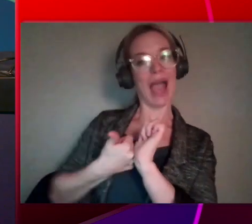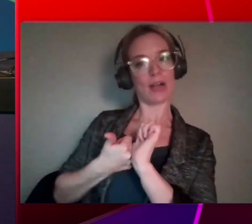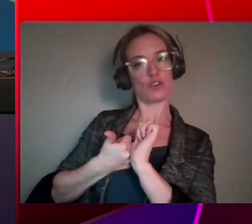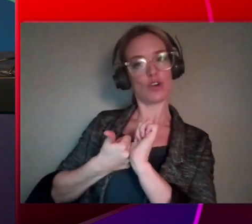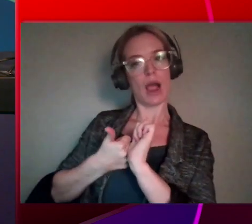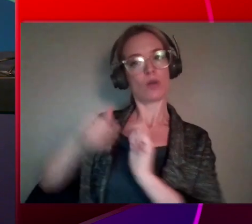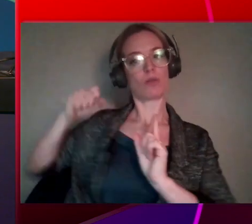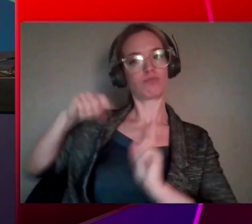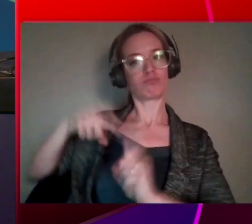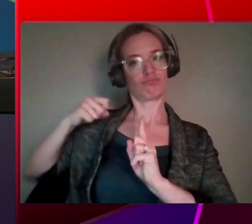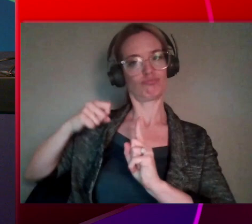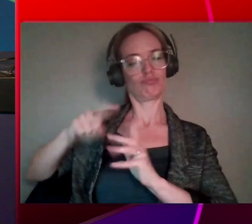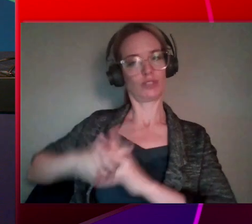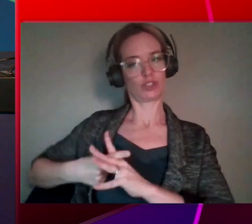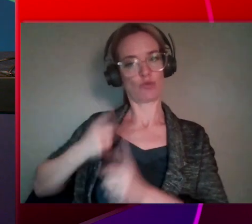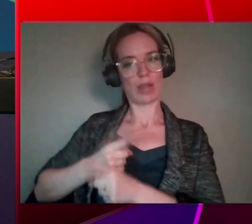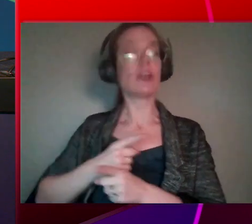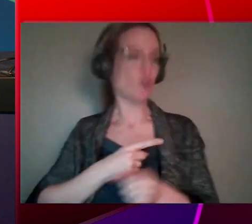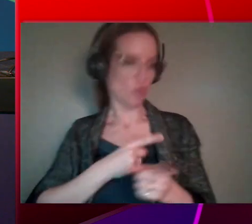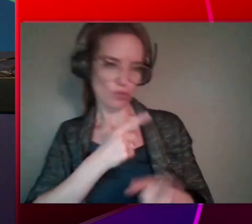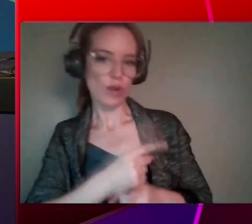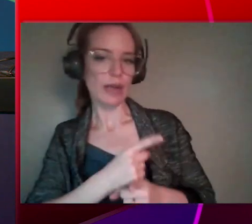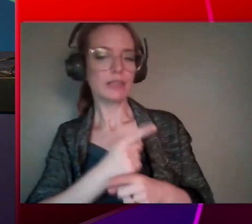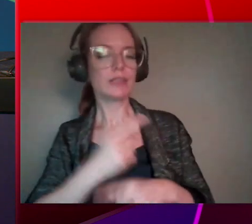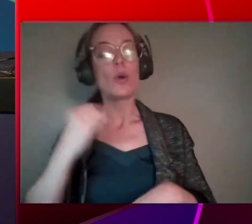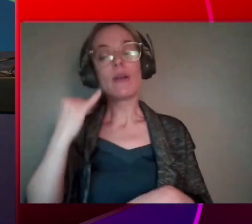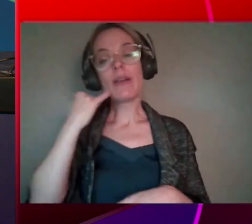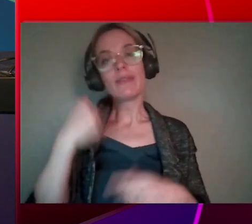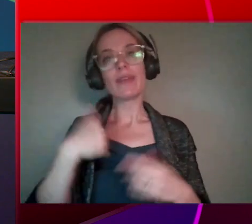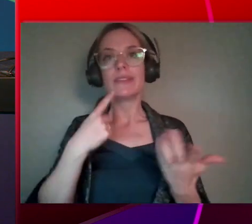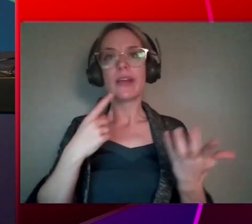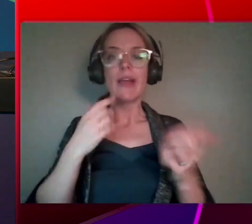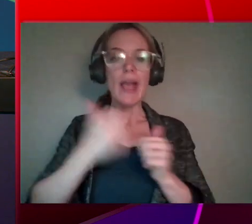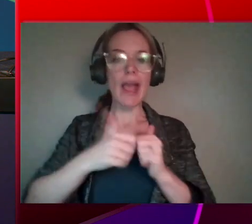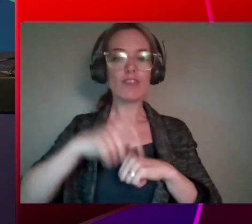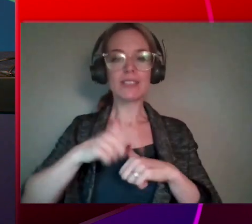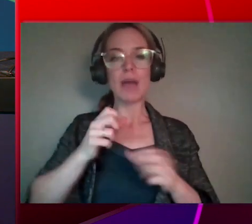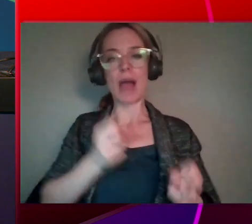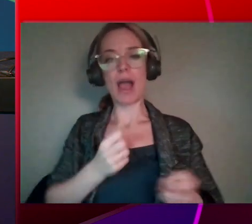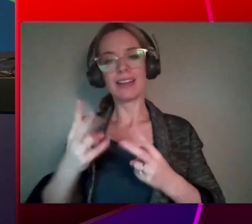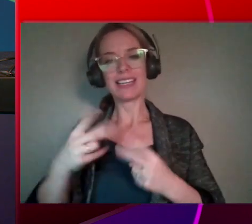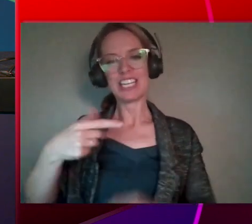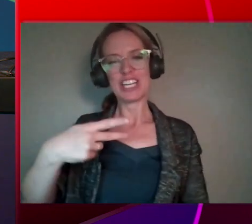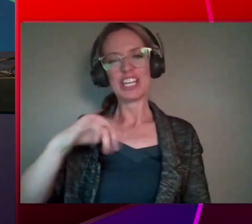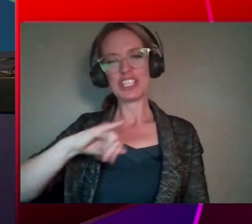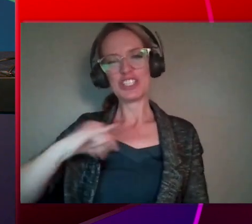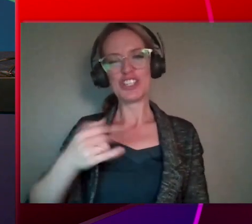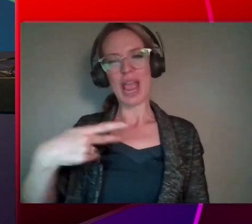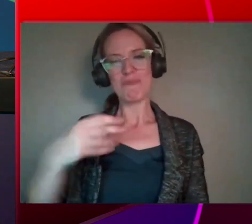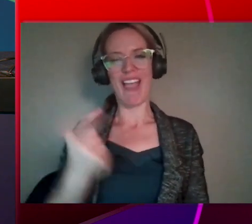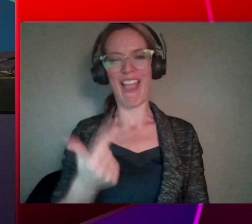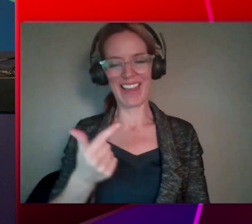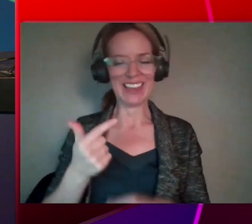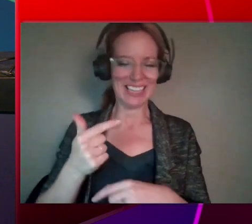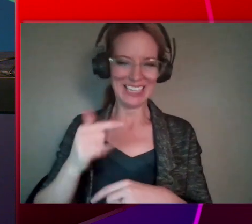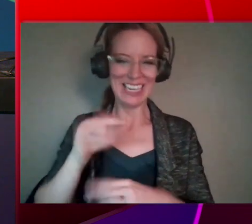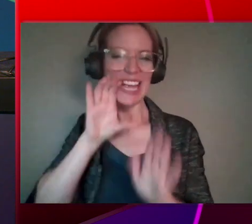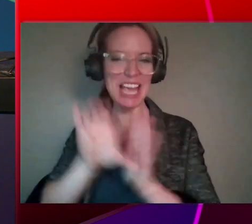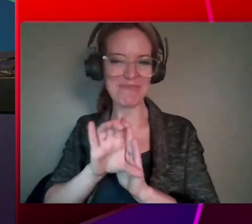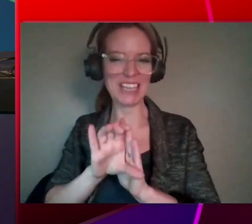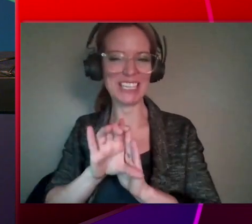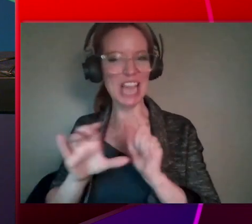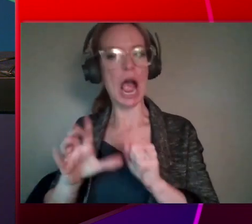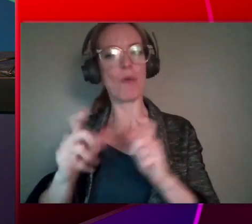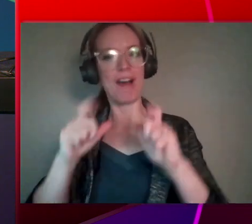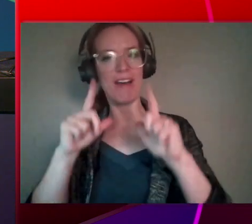say, hey, on every time I upload a JPEG image, I want to create a thumbnail That's of that my image. favorite. Yeah. I always use that one. Yeah, this is the